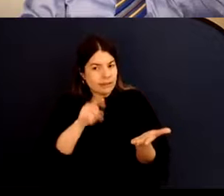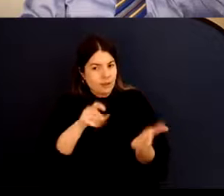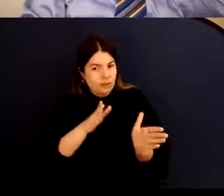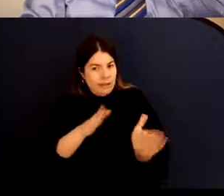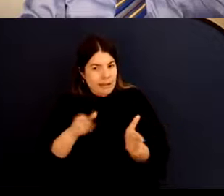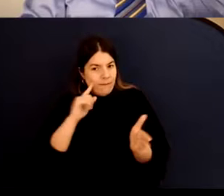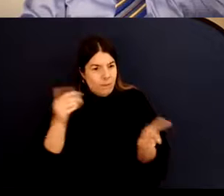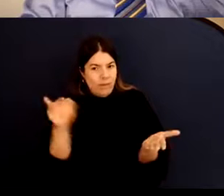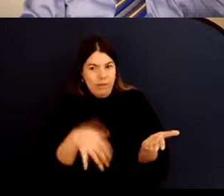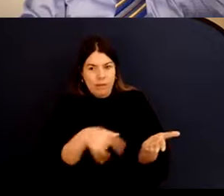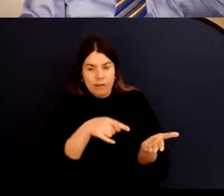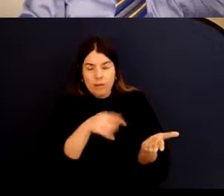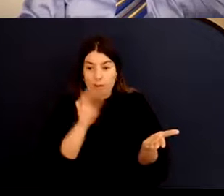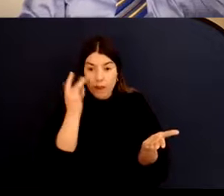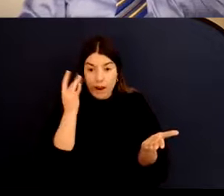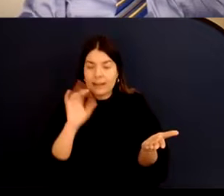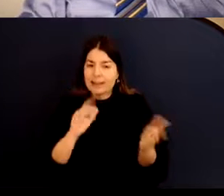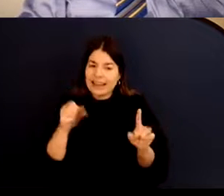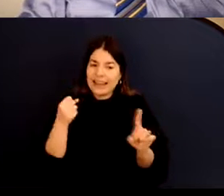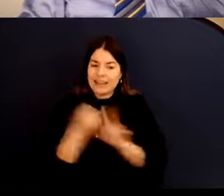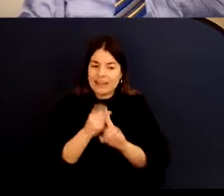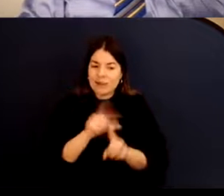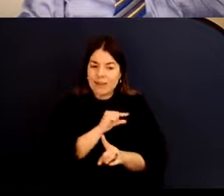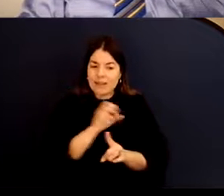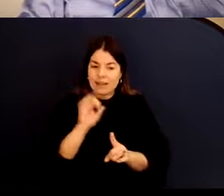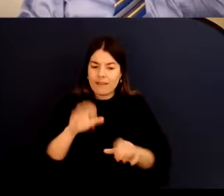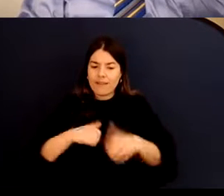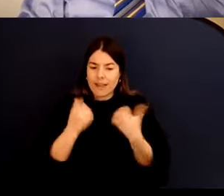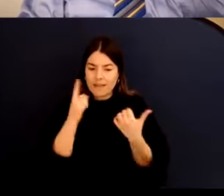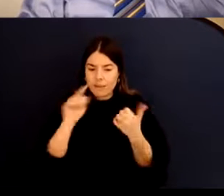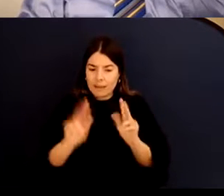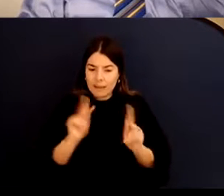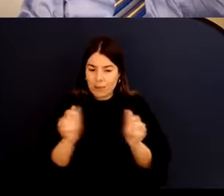this affects the quality of life of people. So